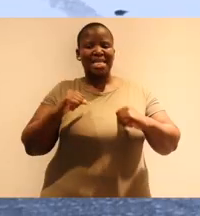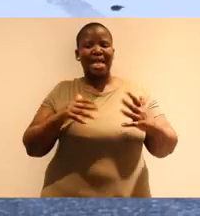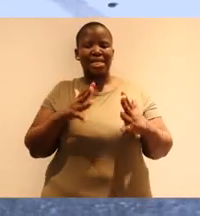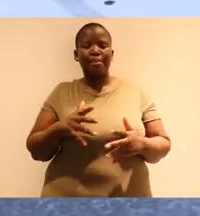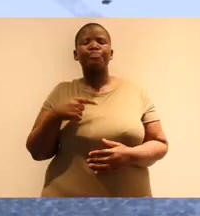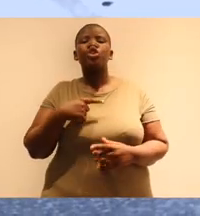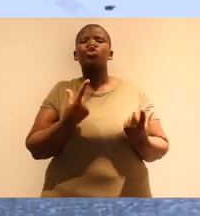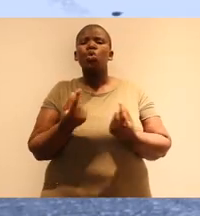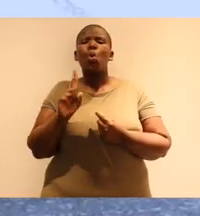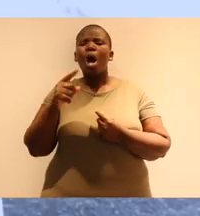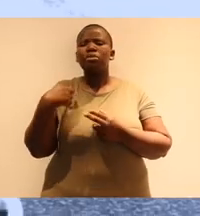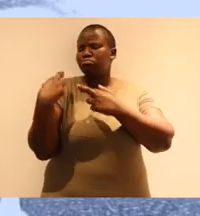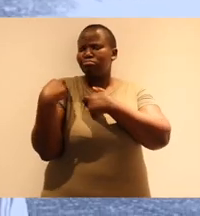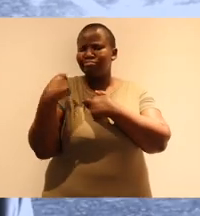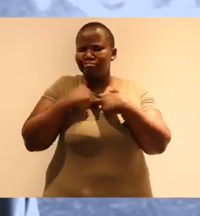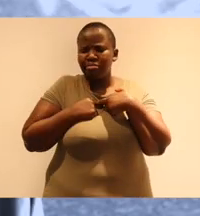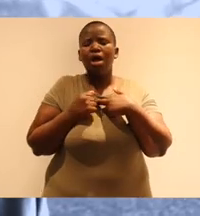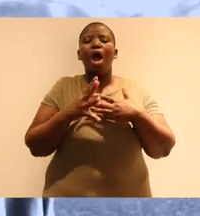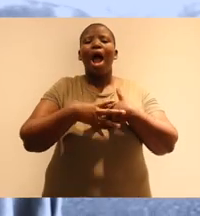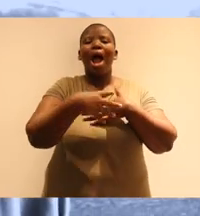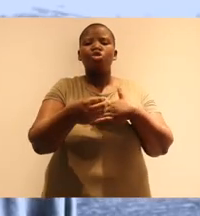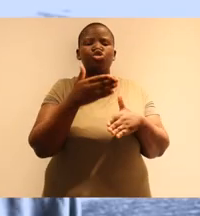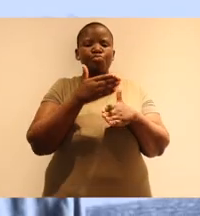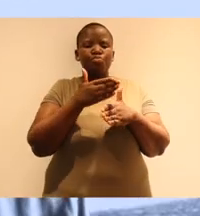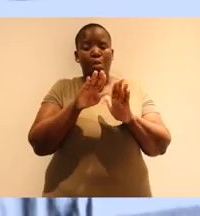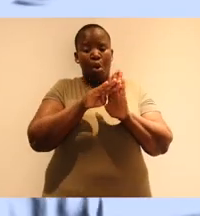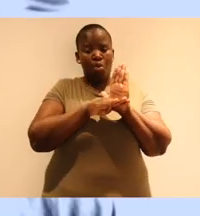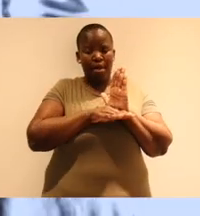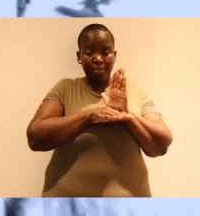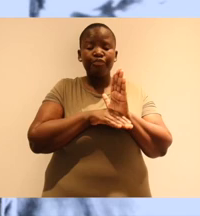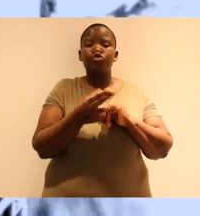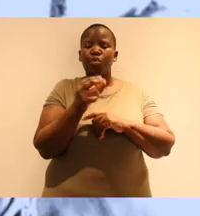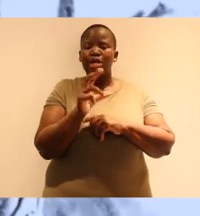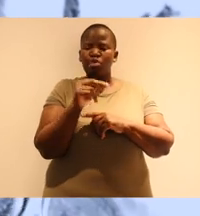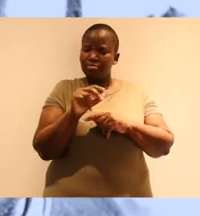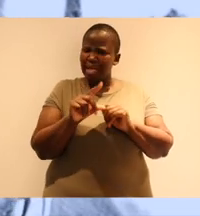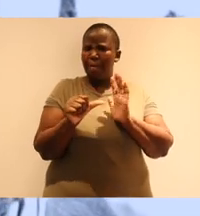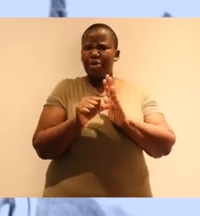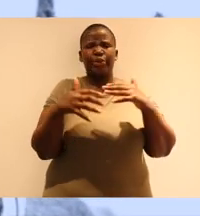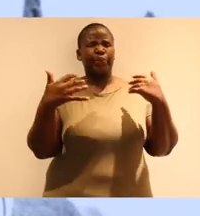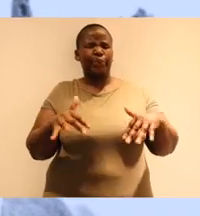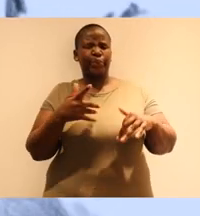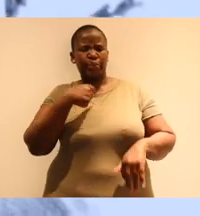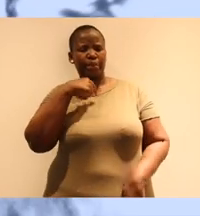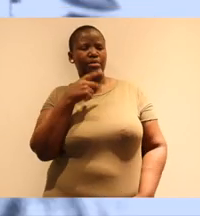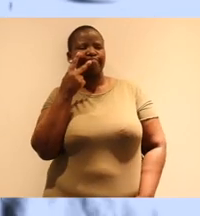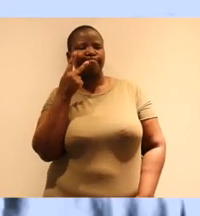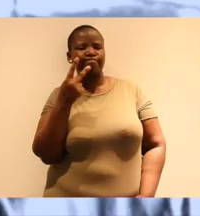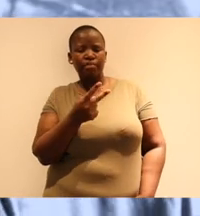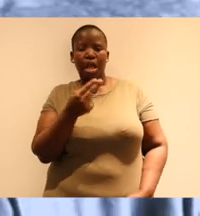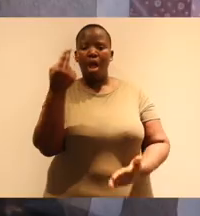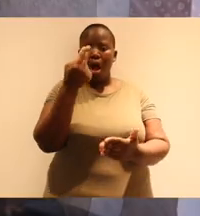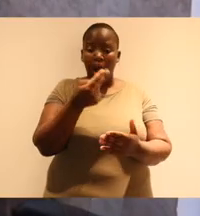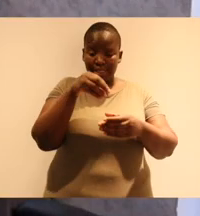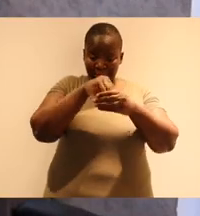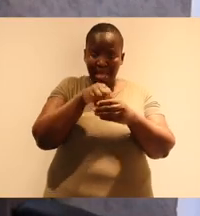outreach program. For 2020 Artsability Festival, it was important for us to look into arts in